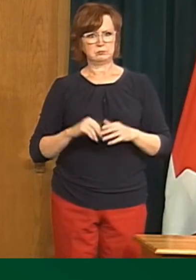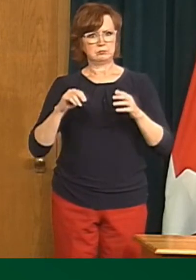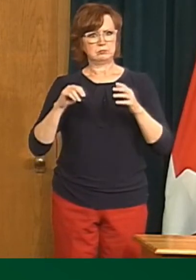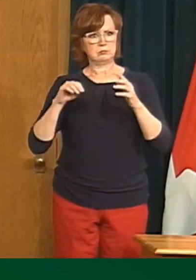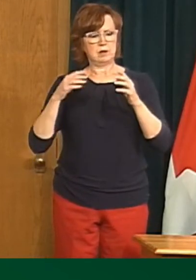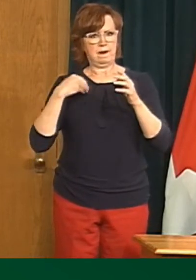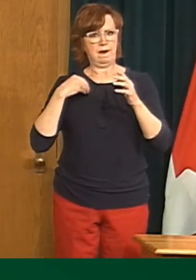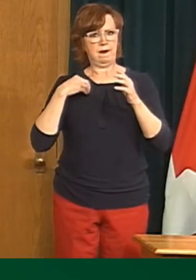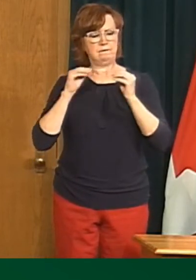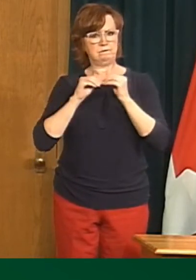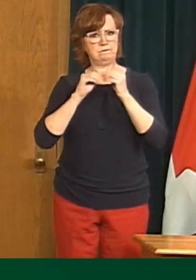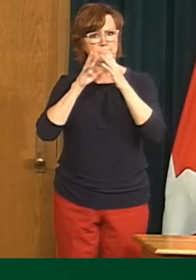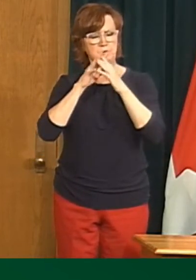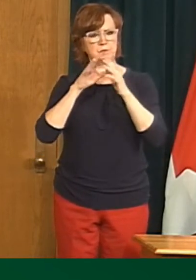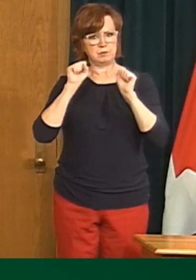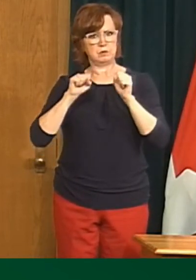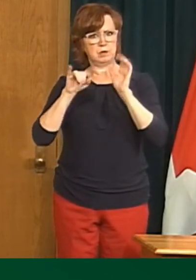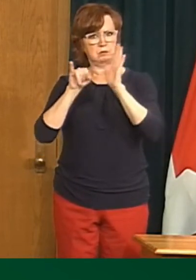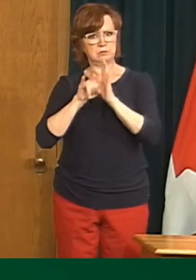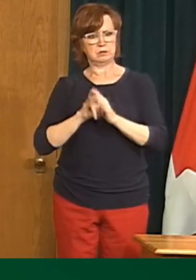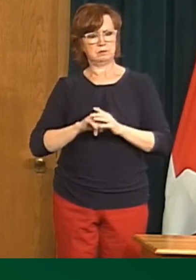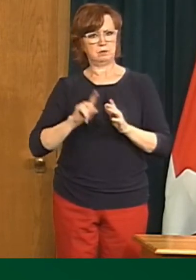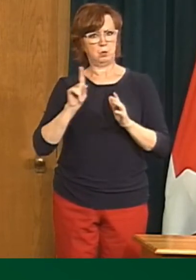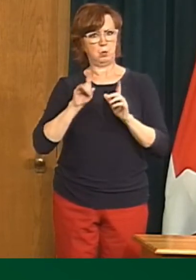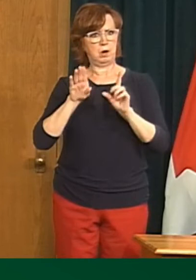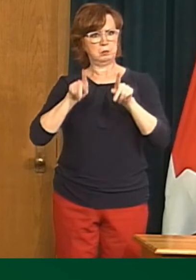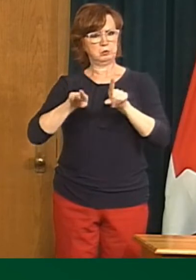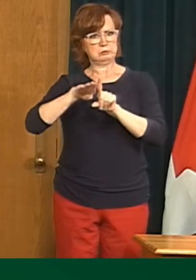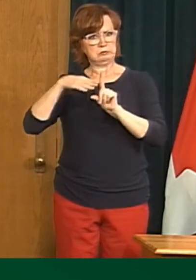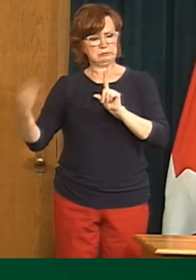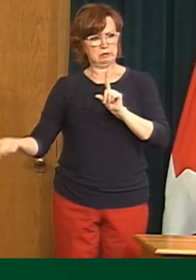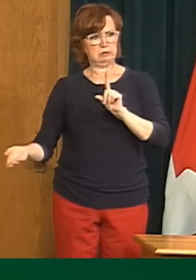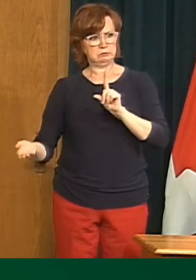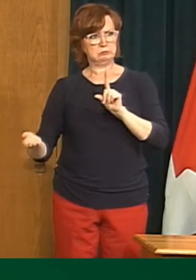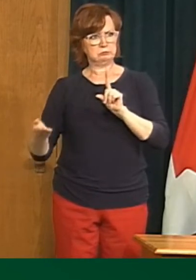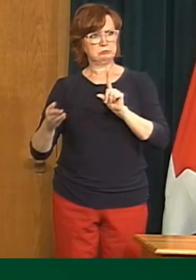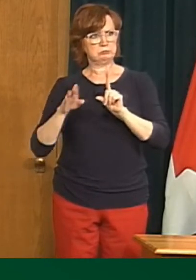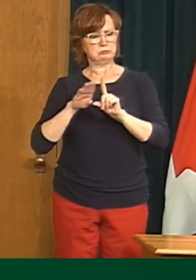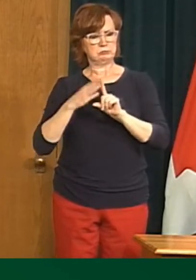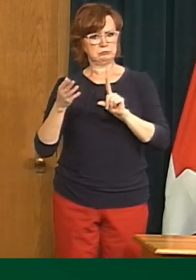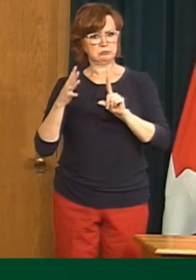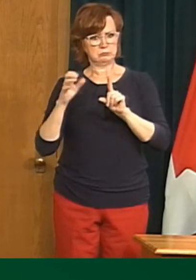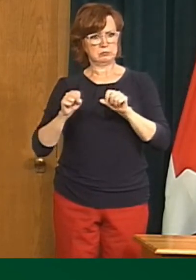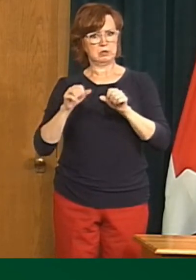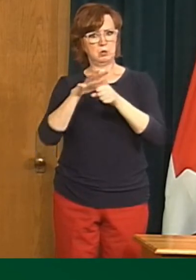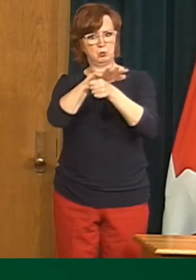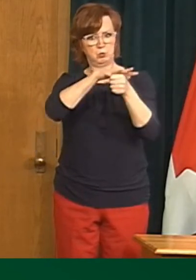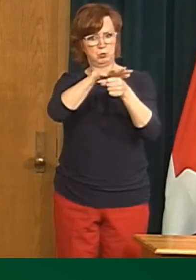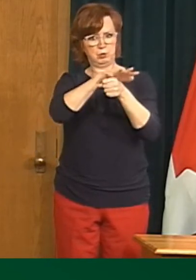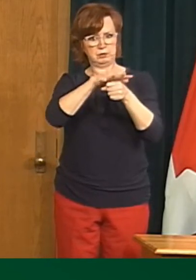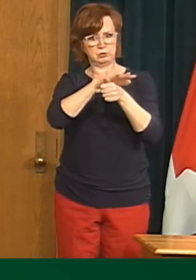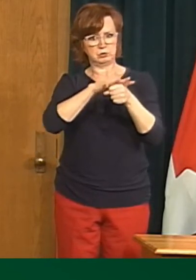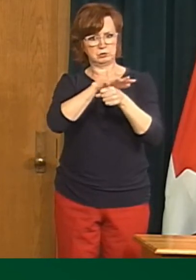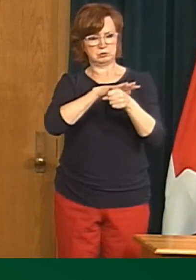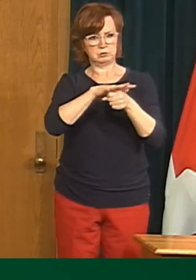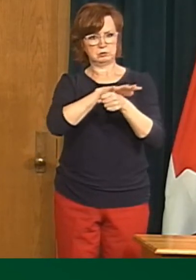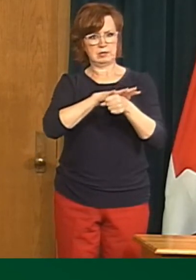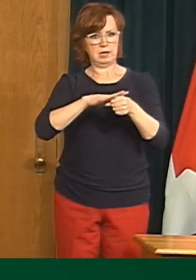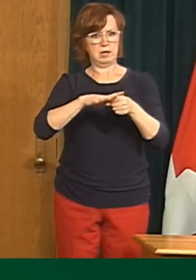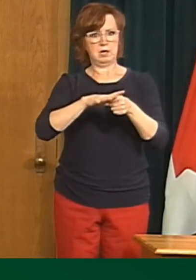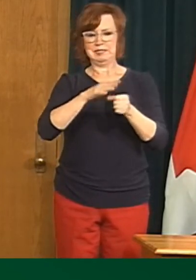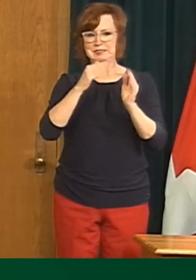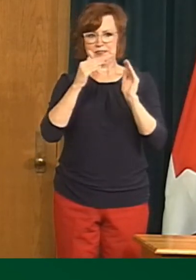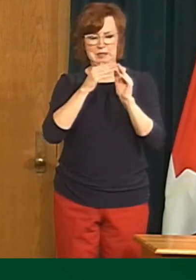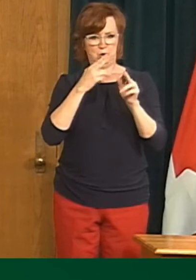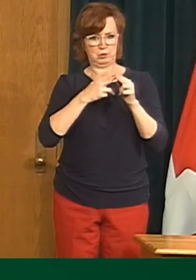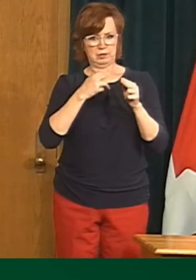our website, so that you can see that they are reported by region. So there have been 2